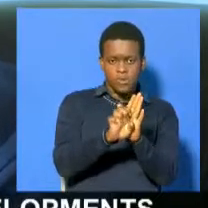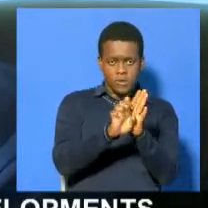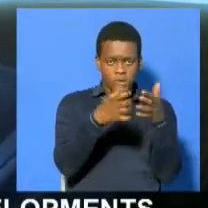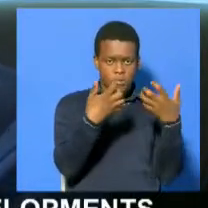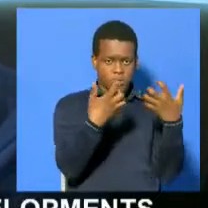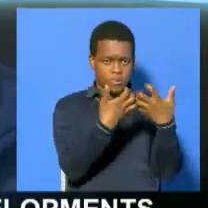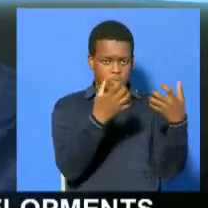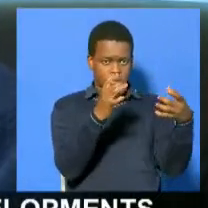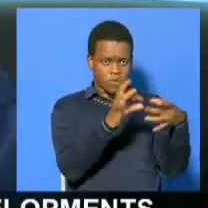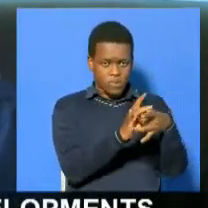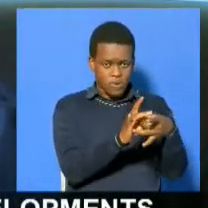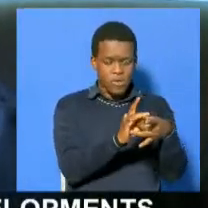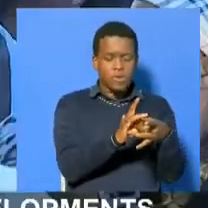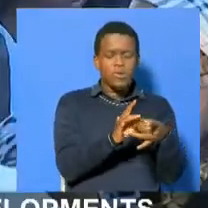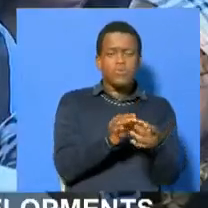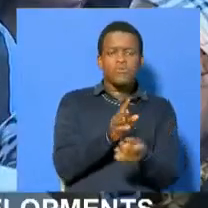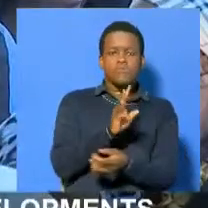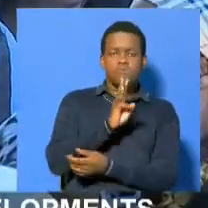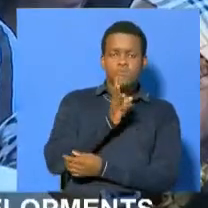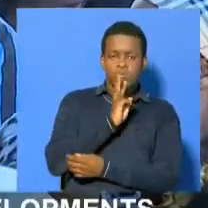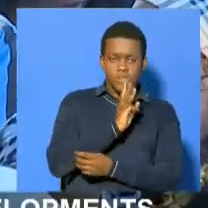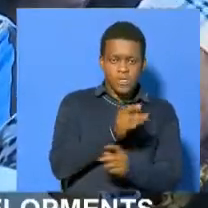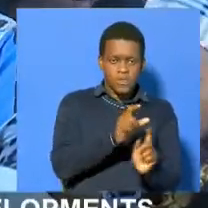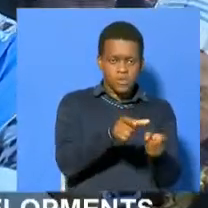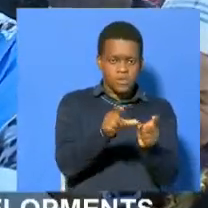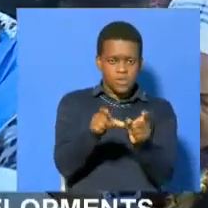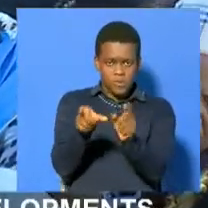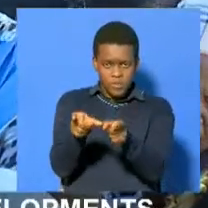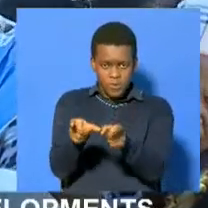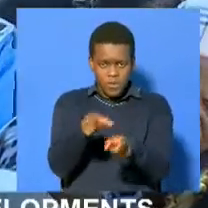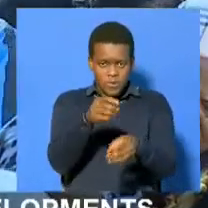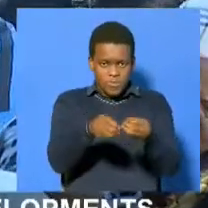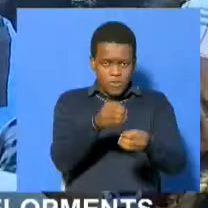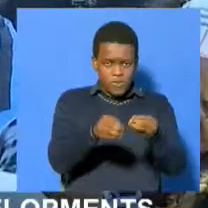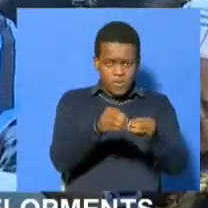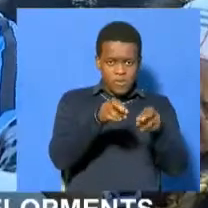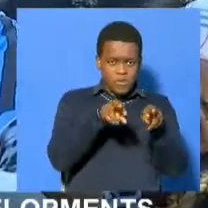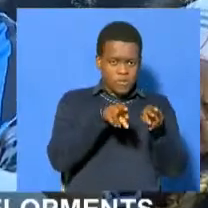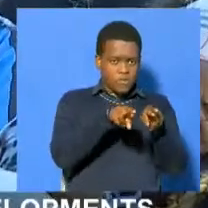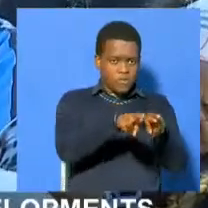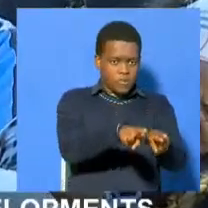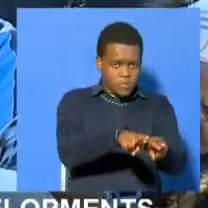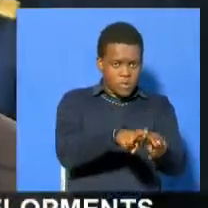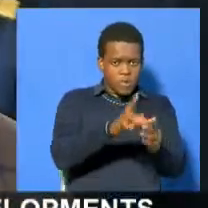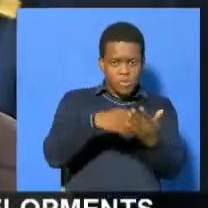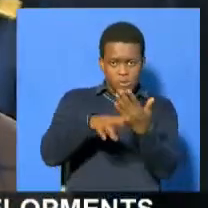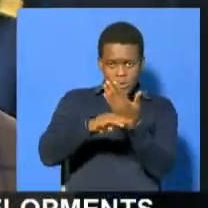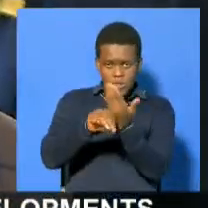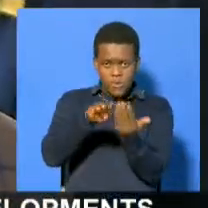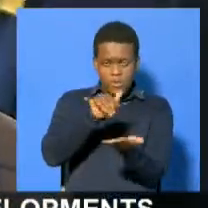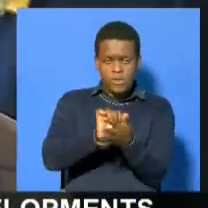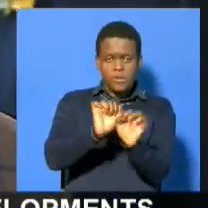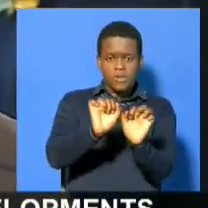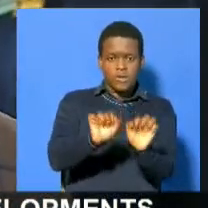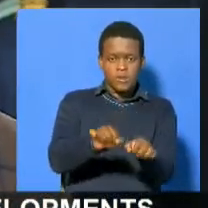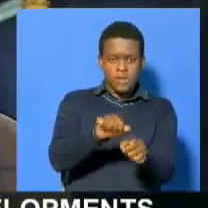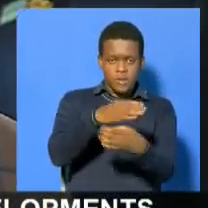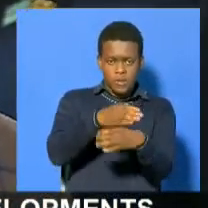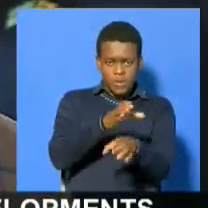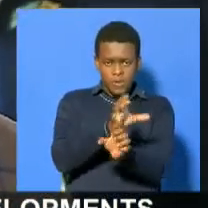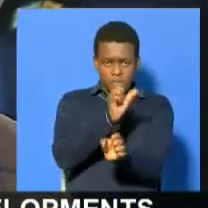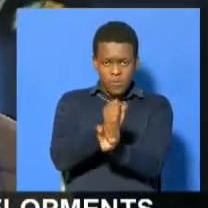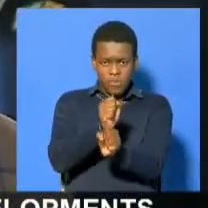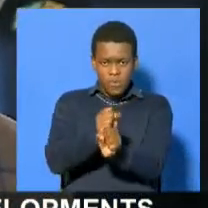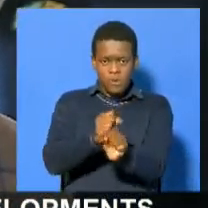electricity connection, water supply and the construction and maintenance of roads, as well as some programs that can help facilitate employment opportunities in Mabule